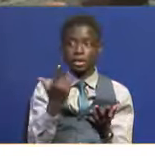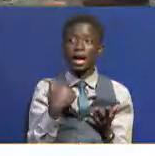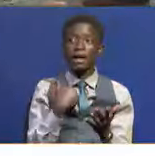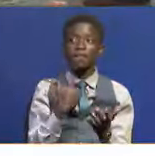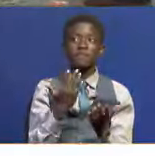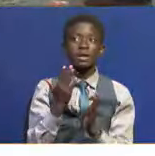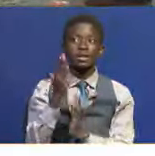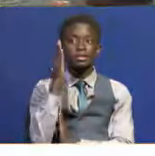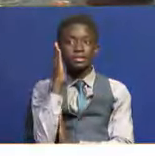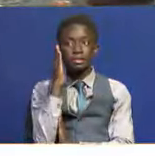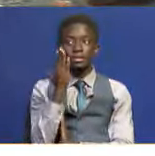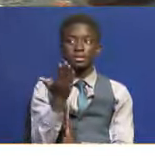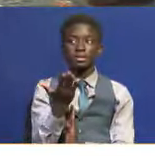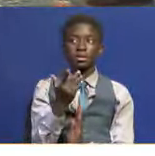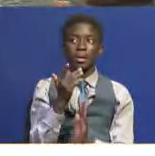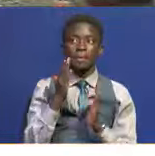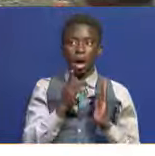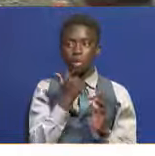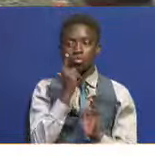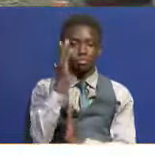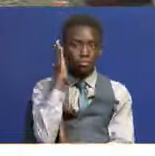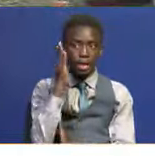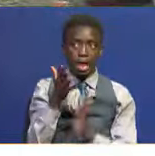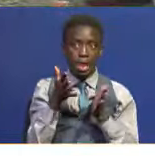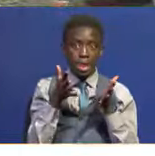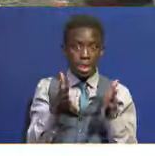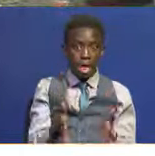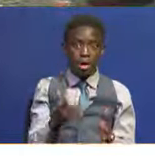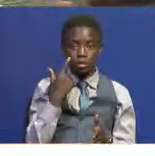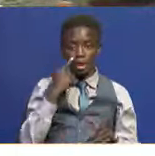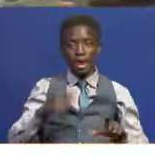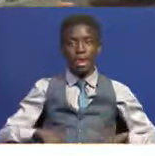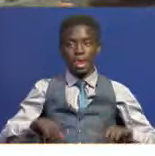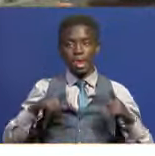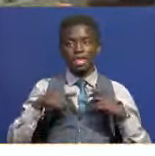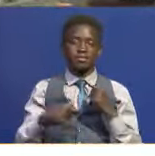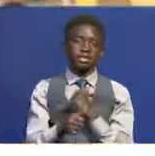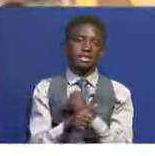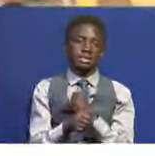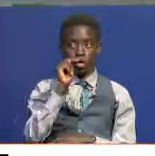Because at the moment, their life is in danger. Area that is surrounded with the perimeter.